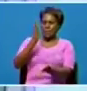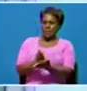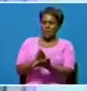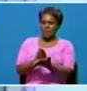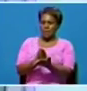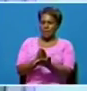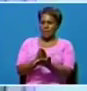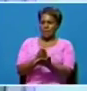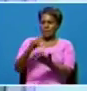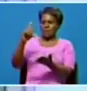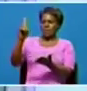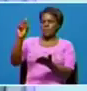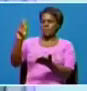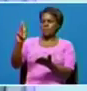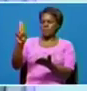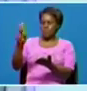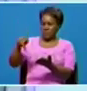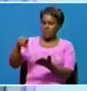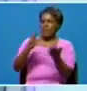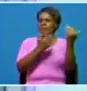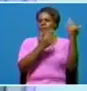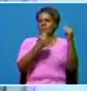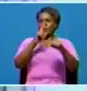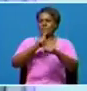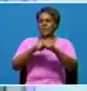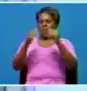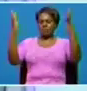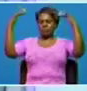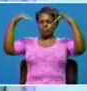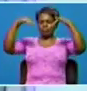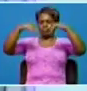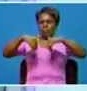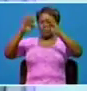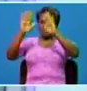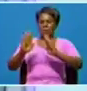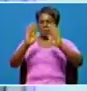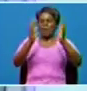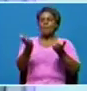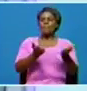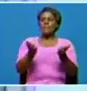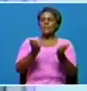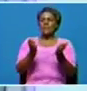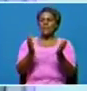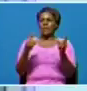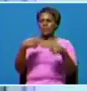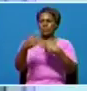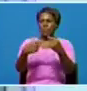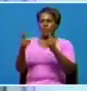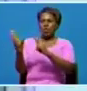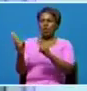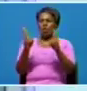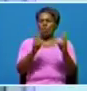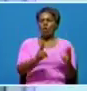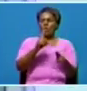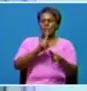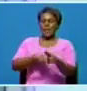in the GDP is expected. During a press conference by the campaign, businesses were urged to maintain normalcy